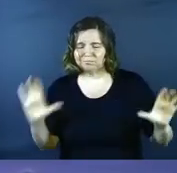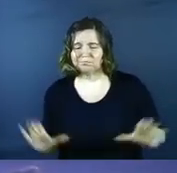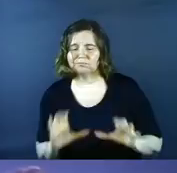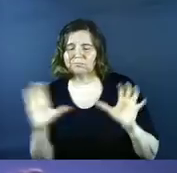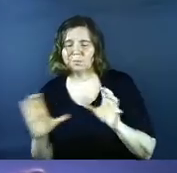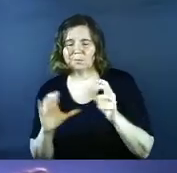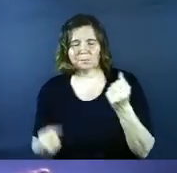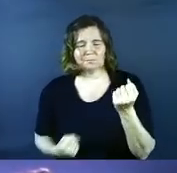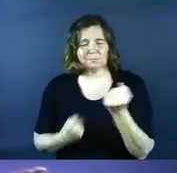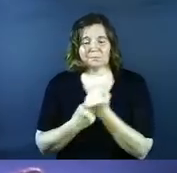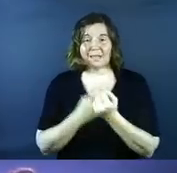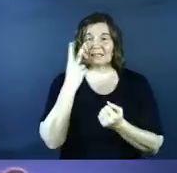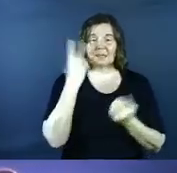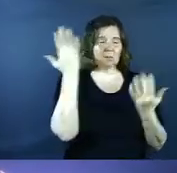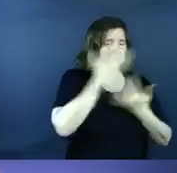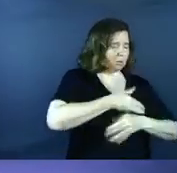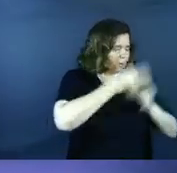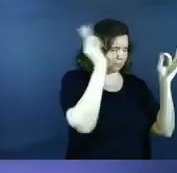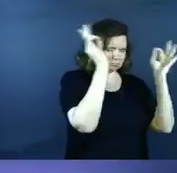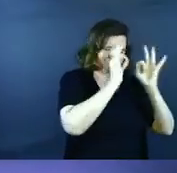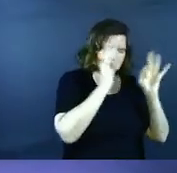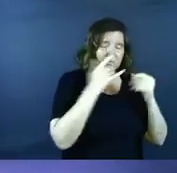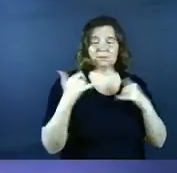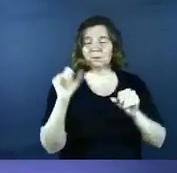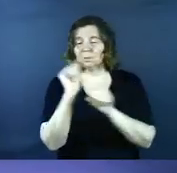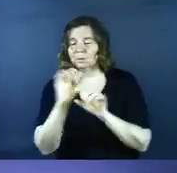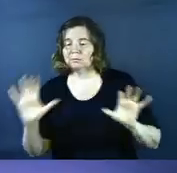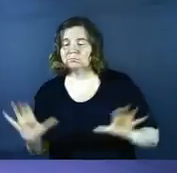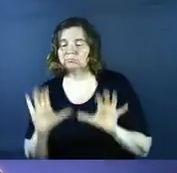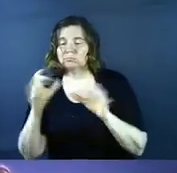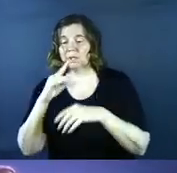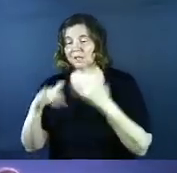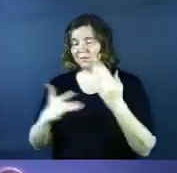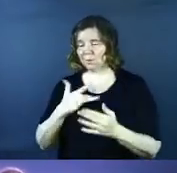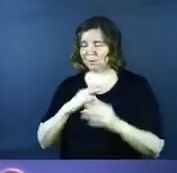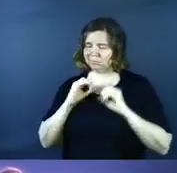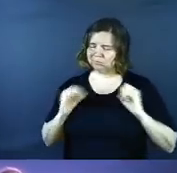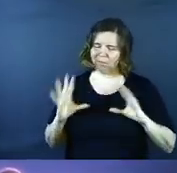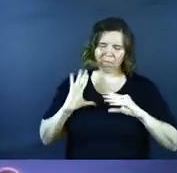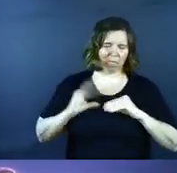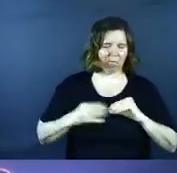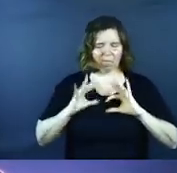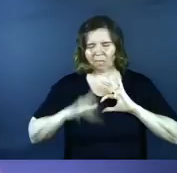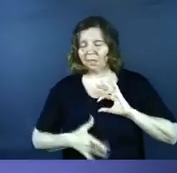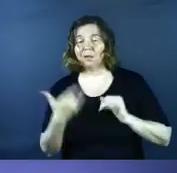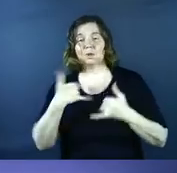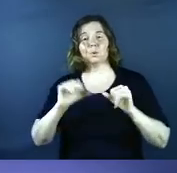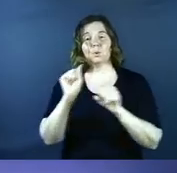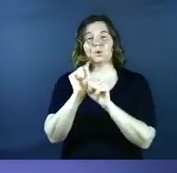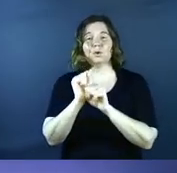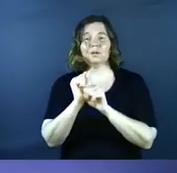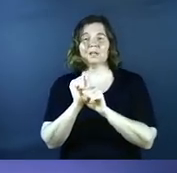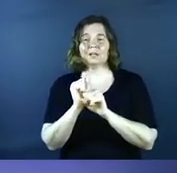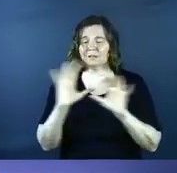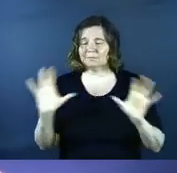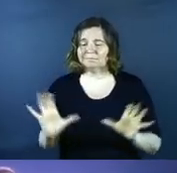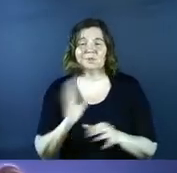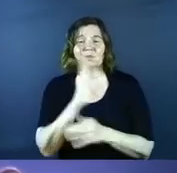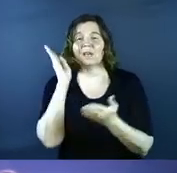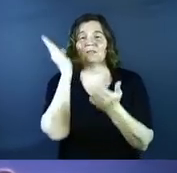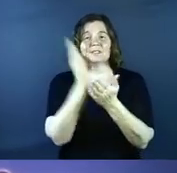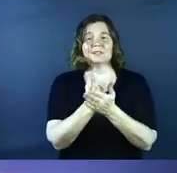You never stop working. Even when I don't see it, you're working. Even when I don't feel it, you're